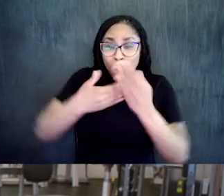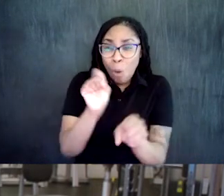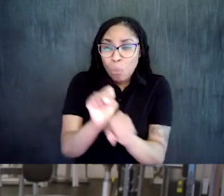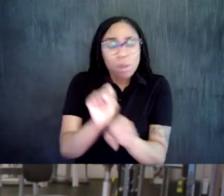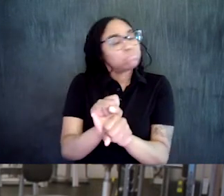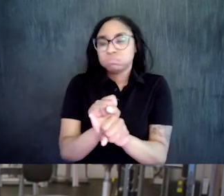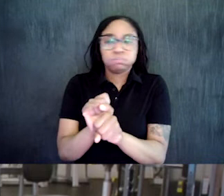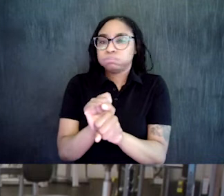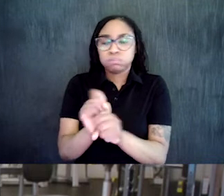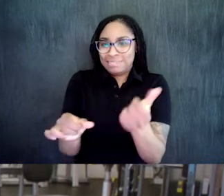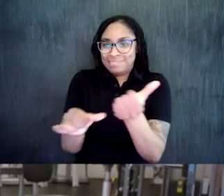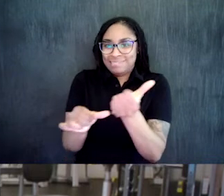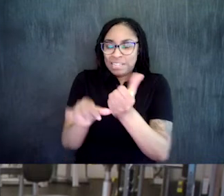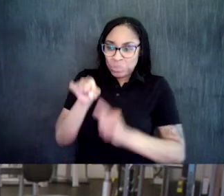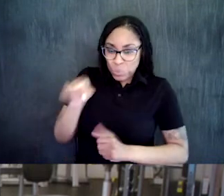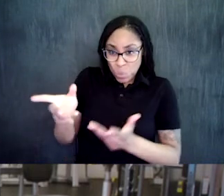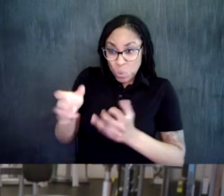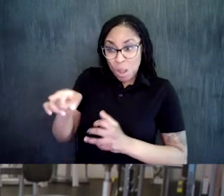Good, give me 2 more.